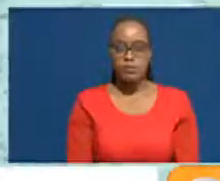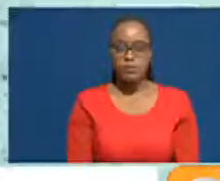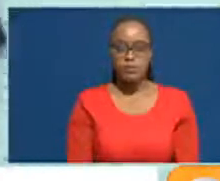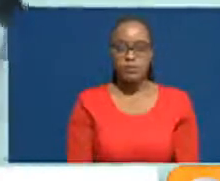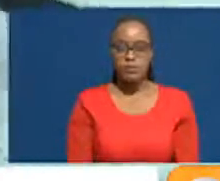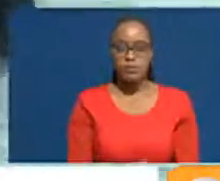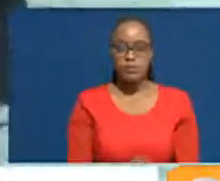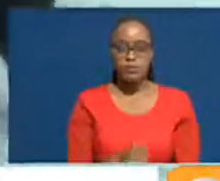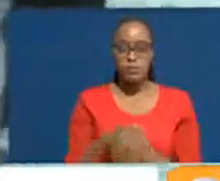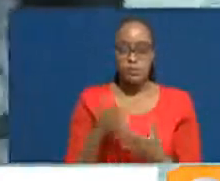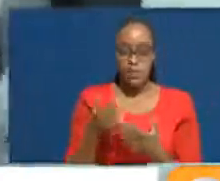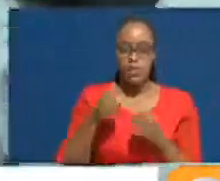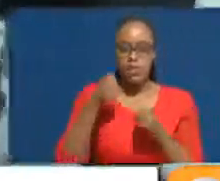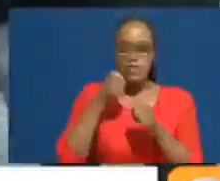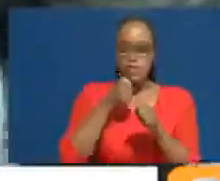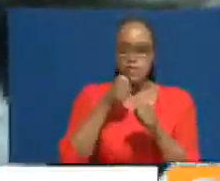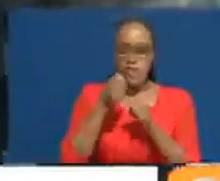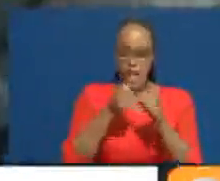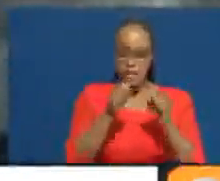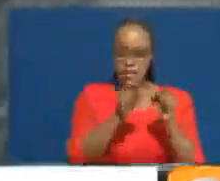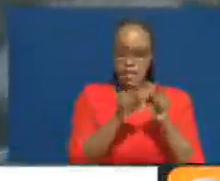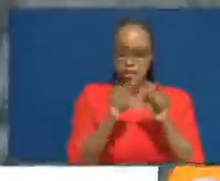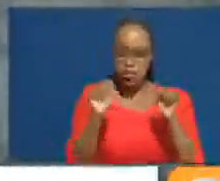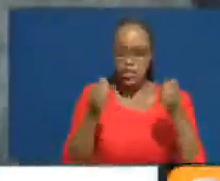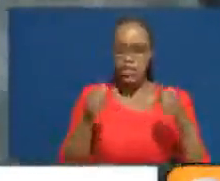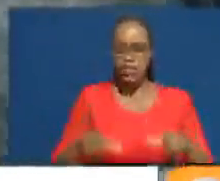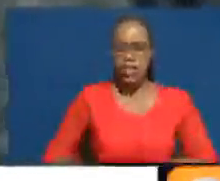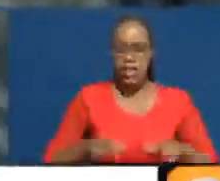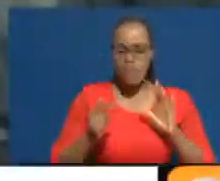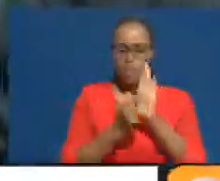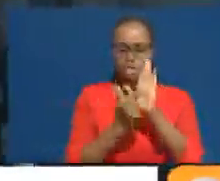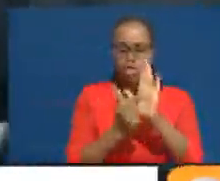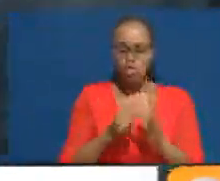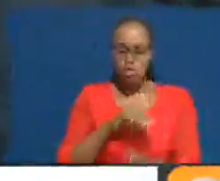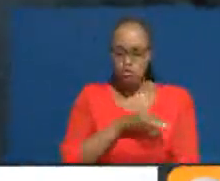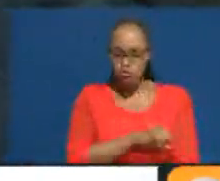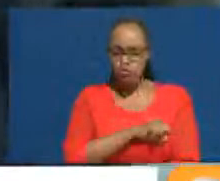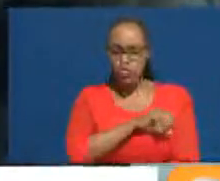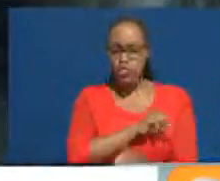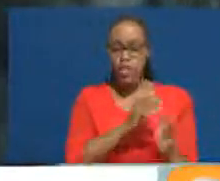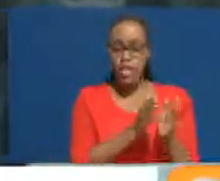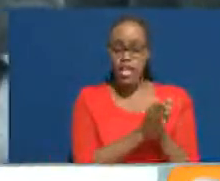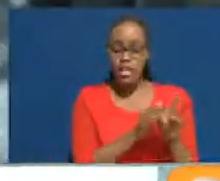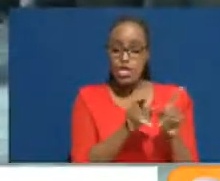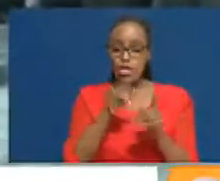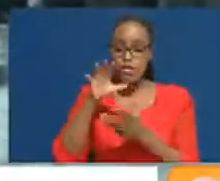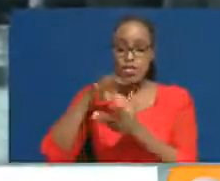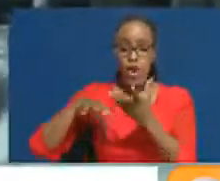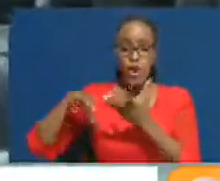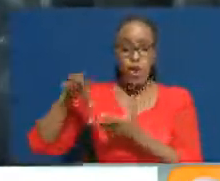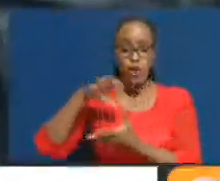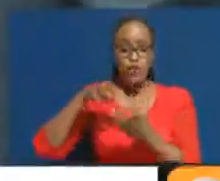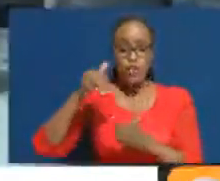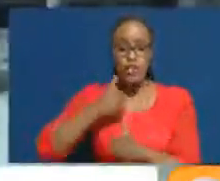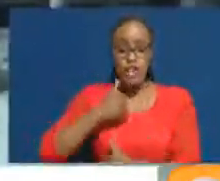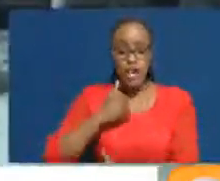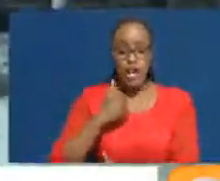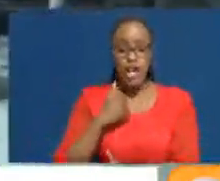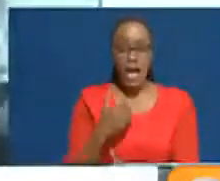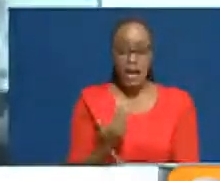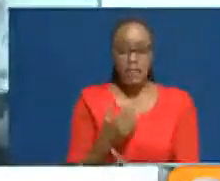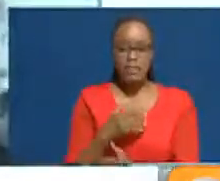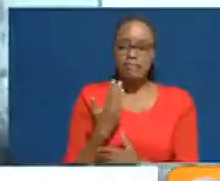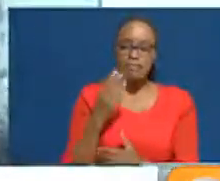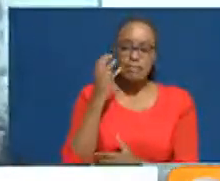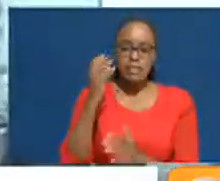A brave fight to save lives, a display of resilience amidst the confusion, despair,